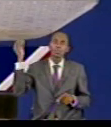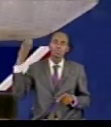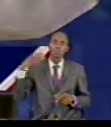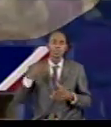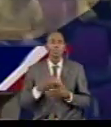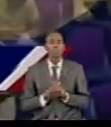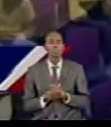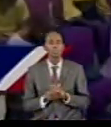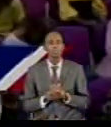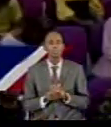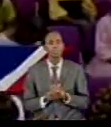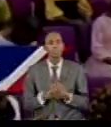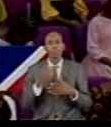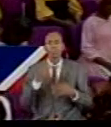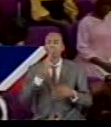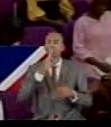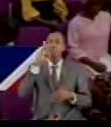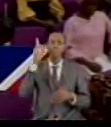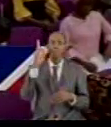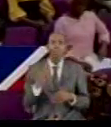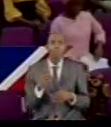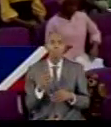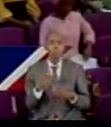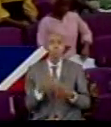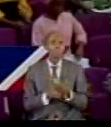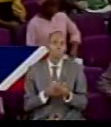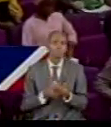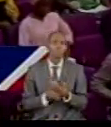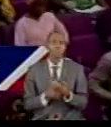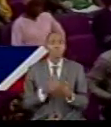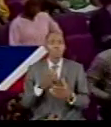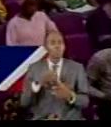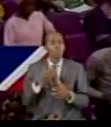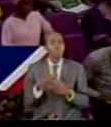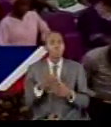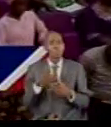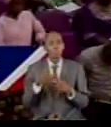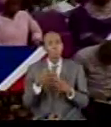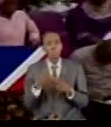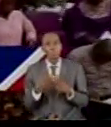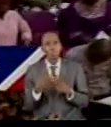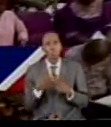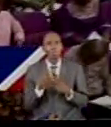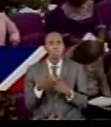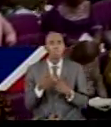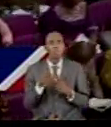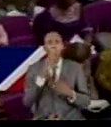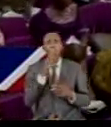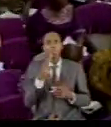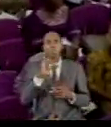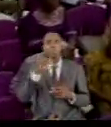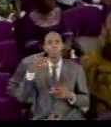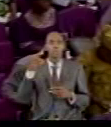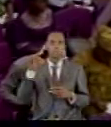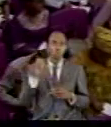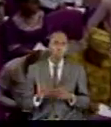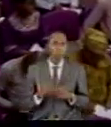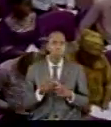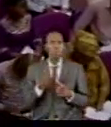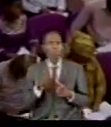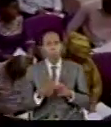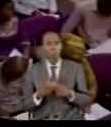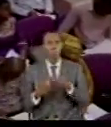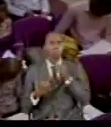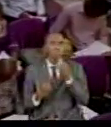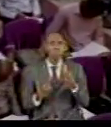grace. The sure gospel, whether they're Jews or we're Gentiles, the same grace